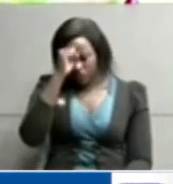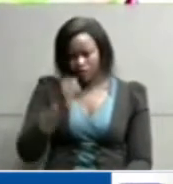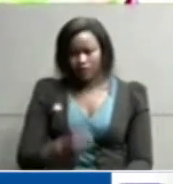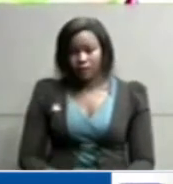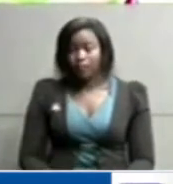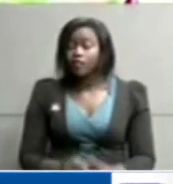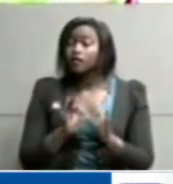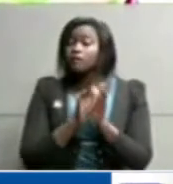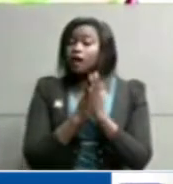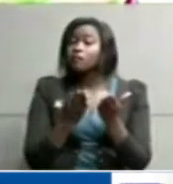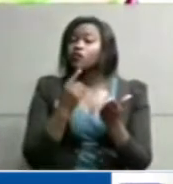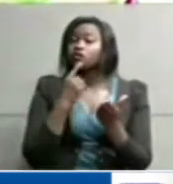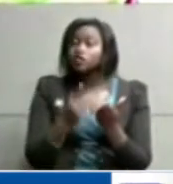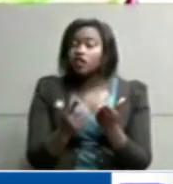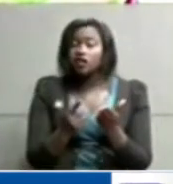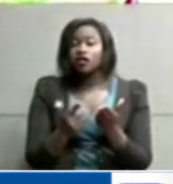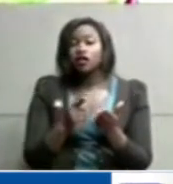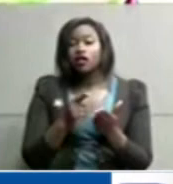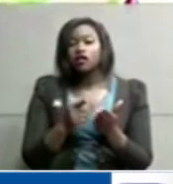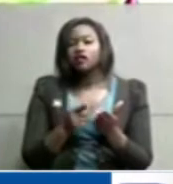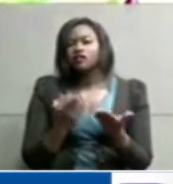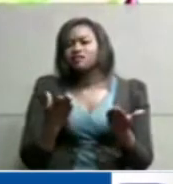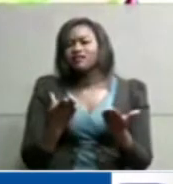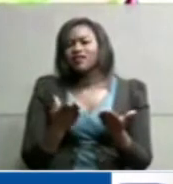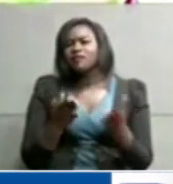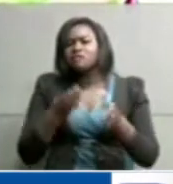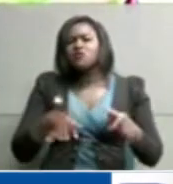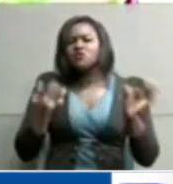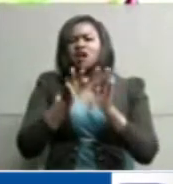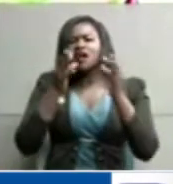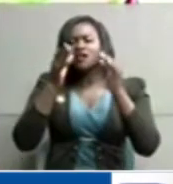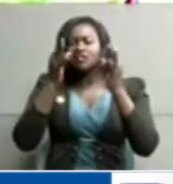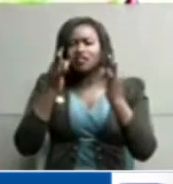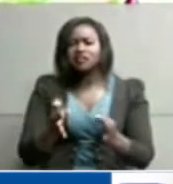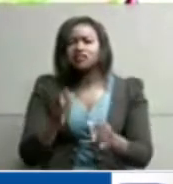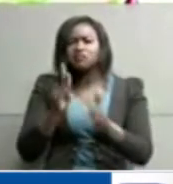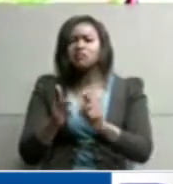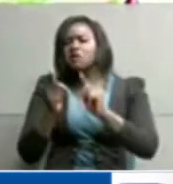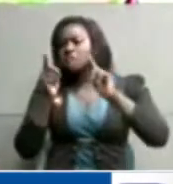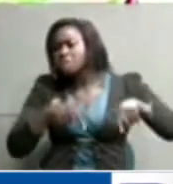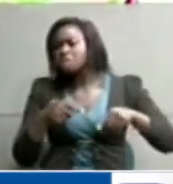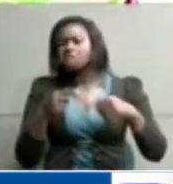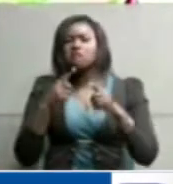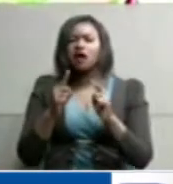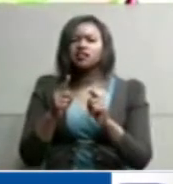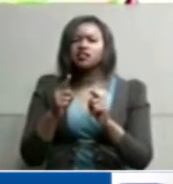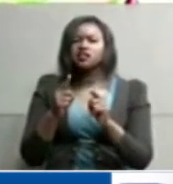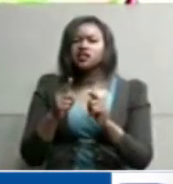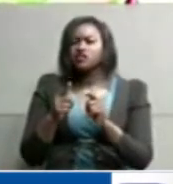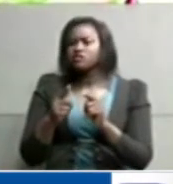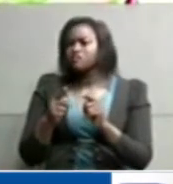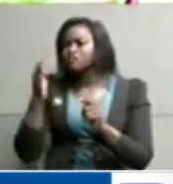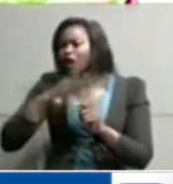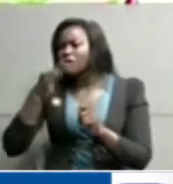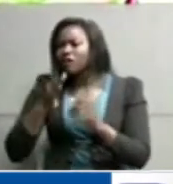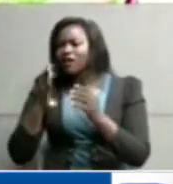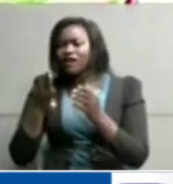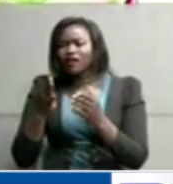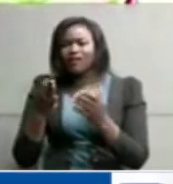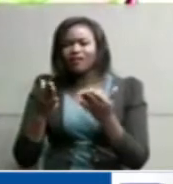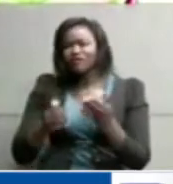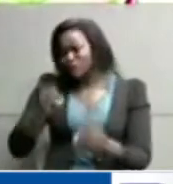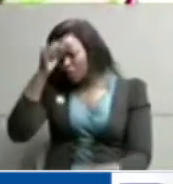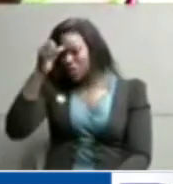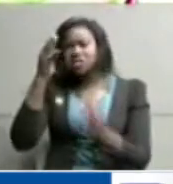Bible gamba, tibale kanga biwa sande kukola. Nibakola biwa ta sande kukola. Namaz matugari mubo.